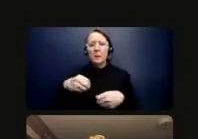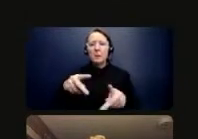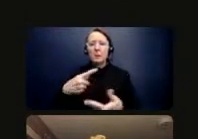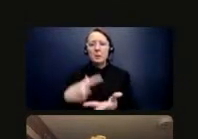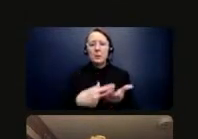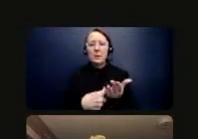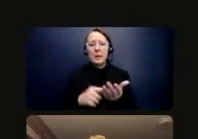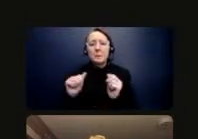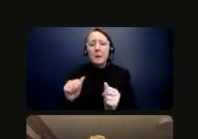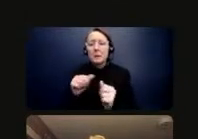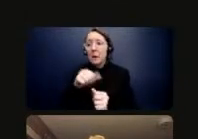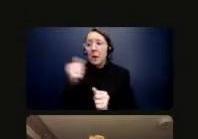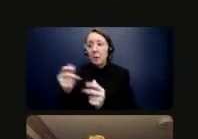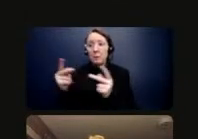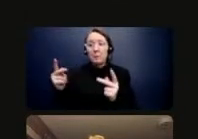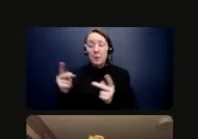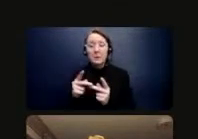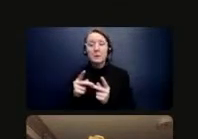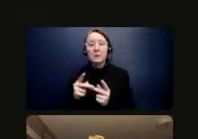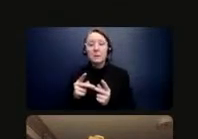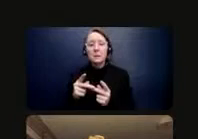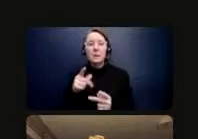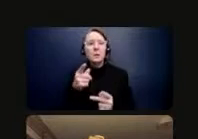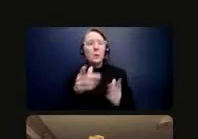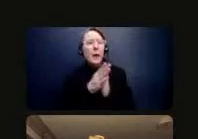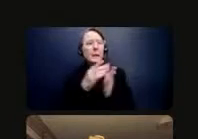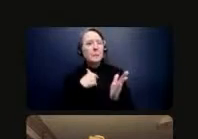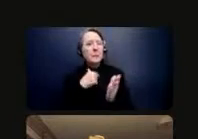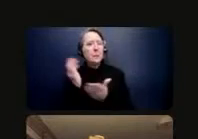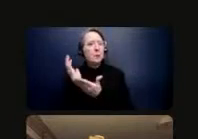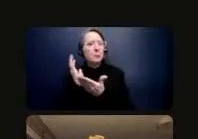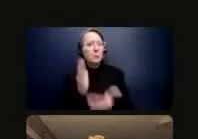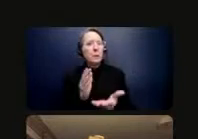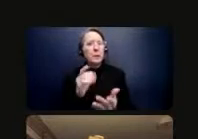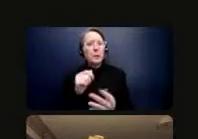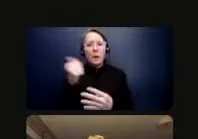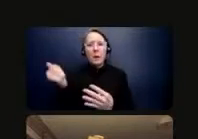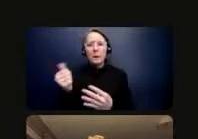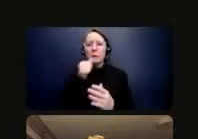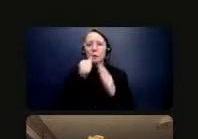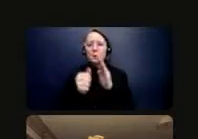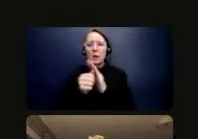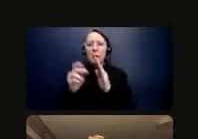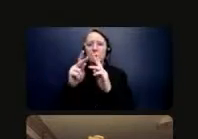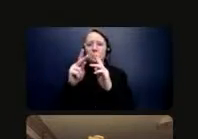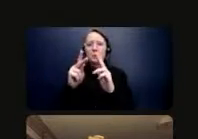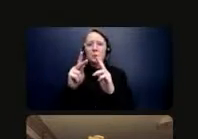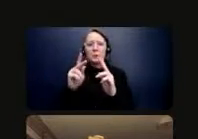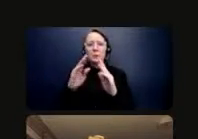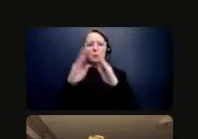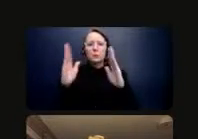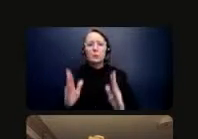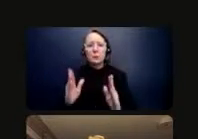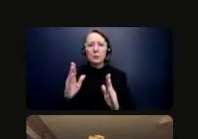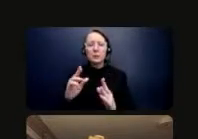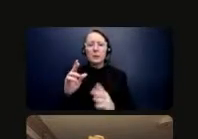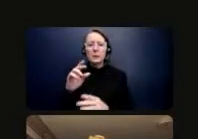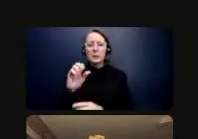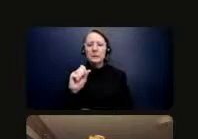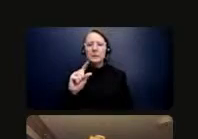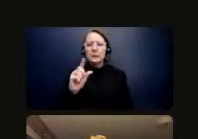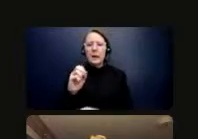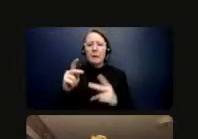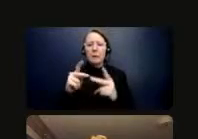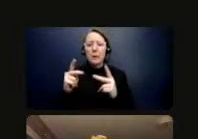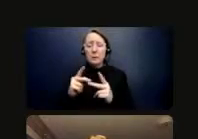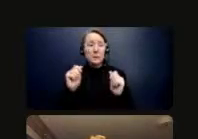sites. You'd asked me to come back with some alternative shelter location, site locations. Can people see my screen